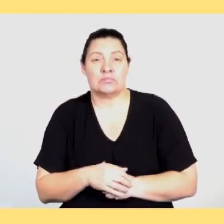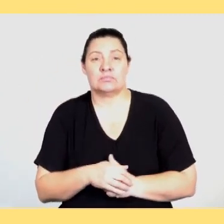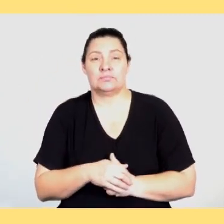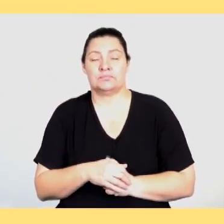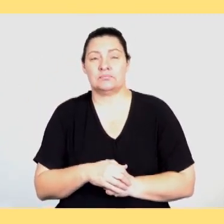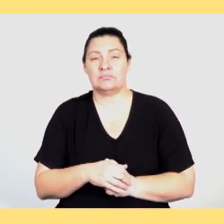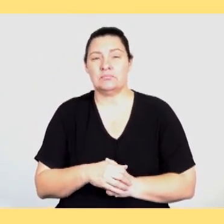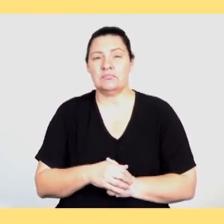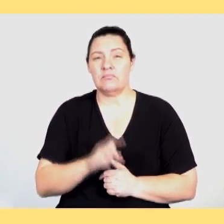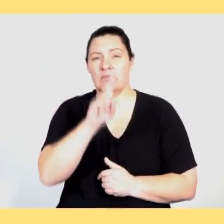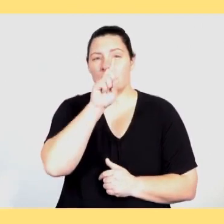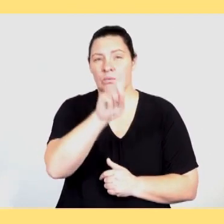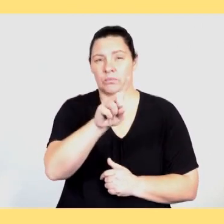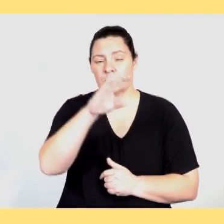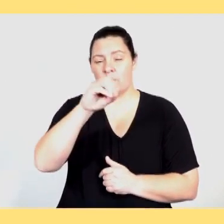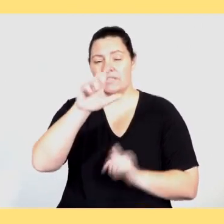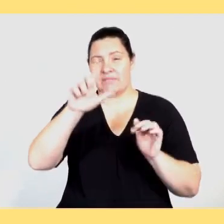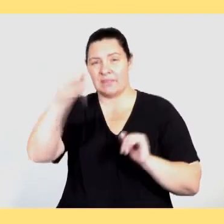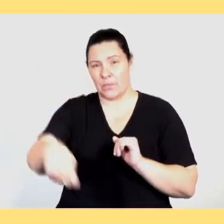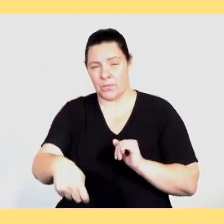which is